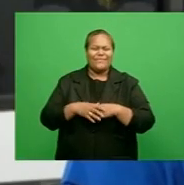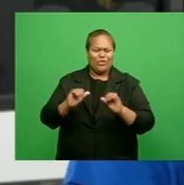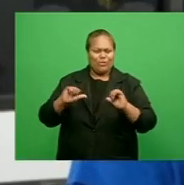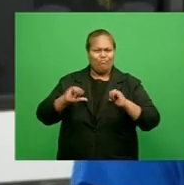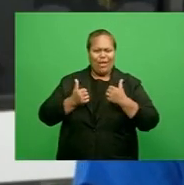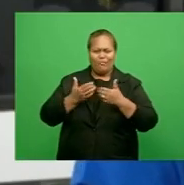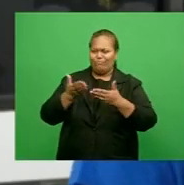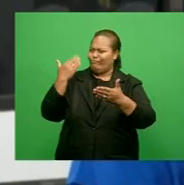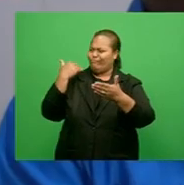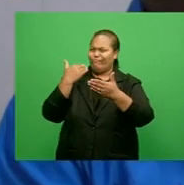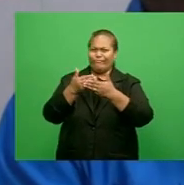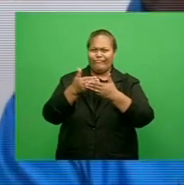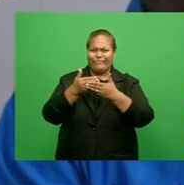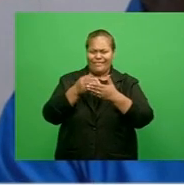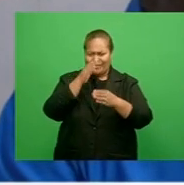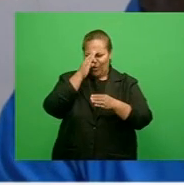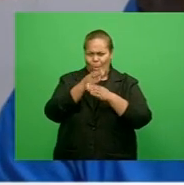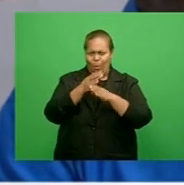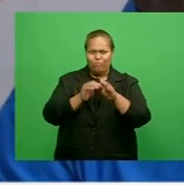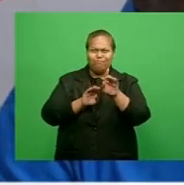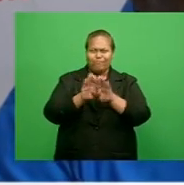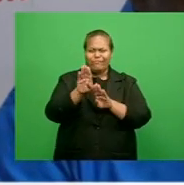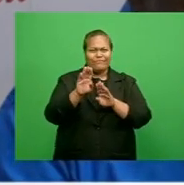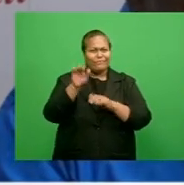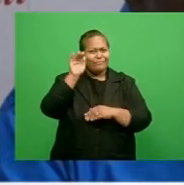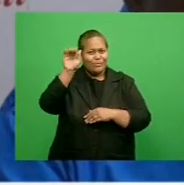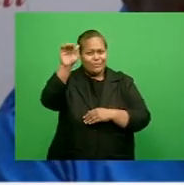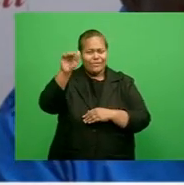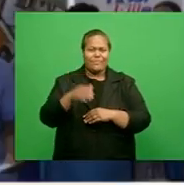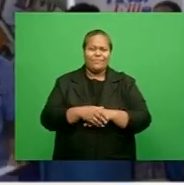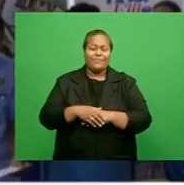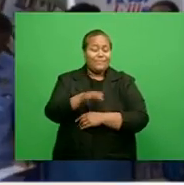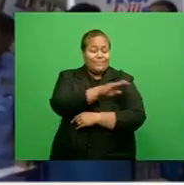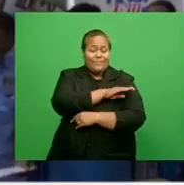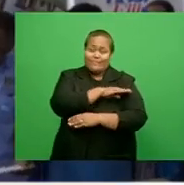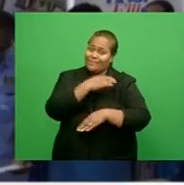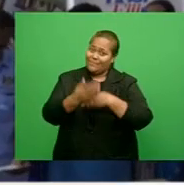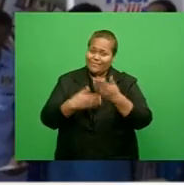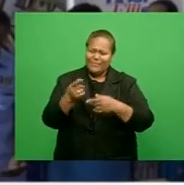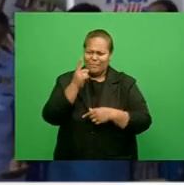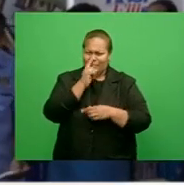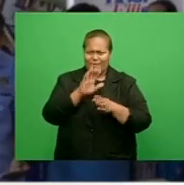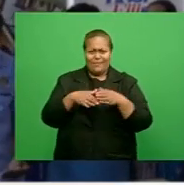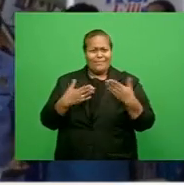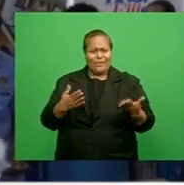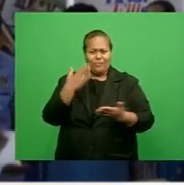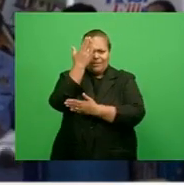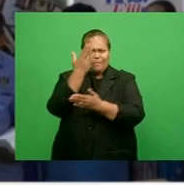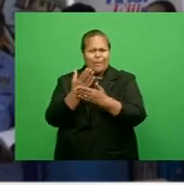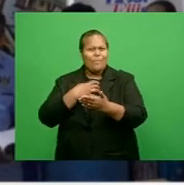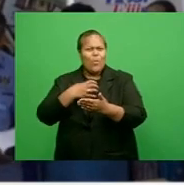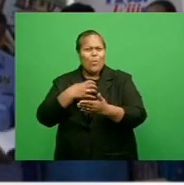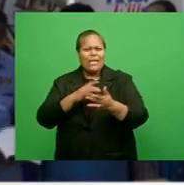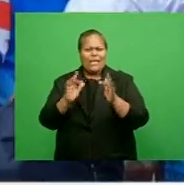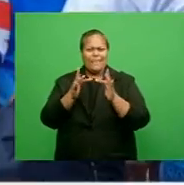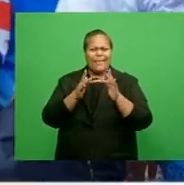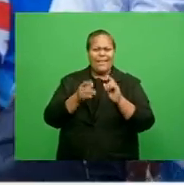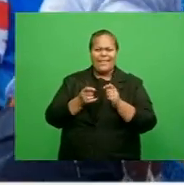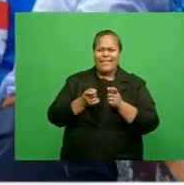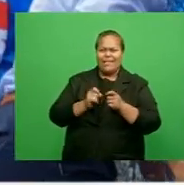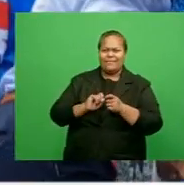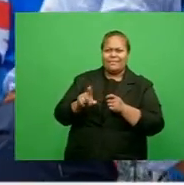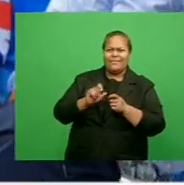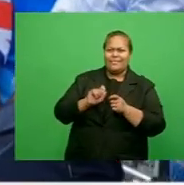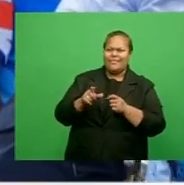and a brilliant future. Prime Minister Vurenge Bainimarama says people these days rely more on email and text rather than